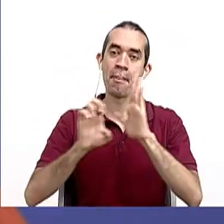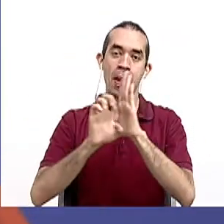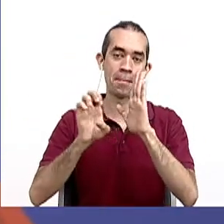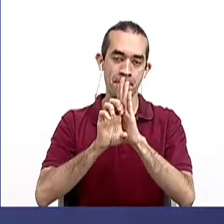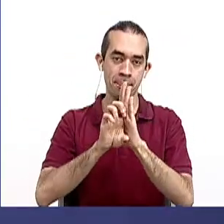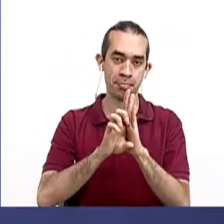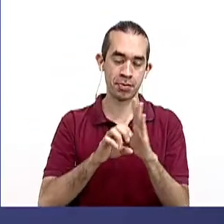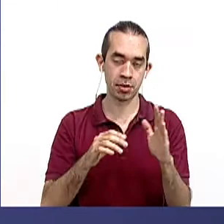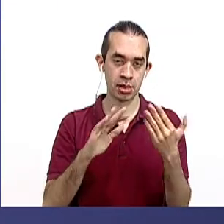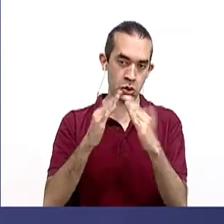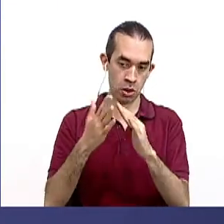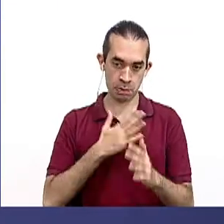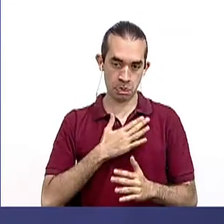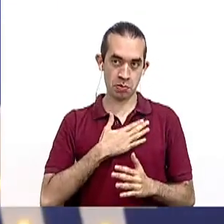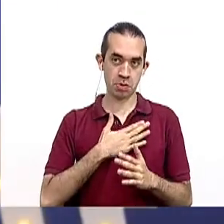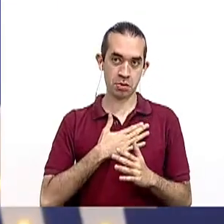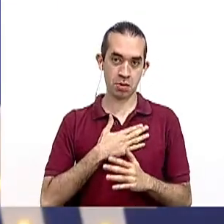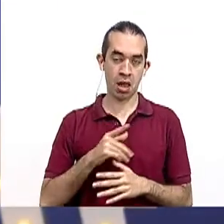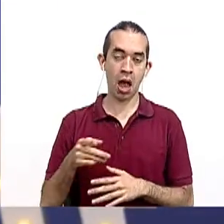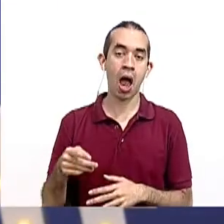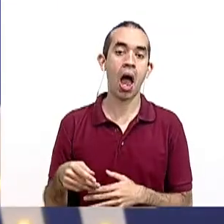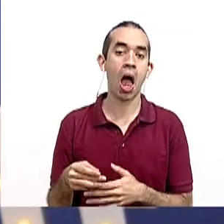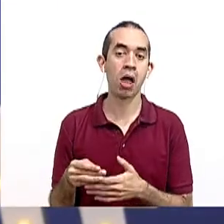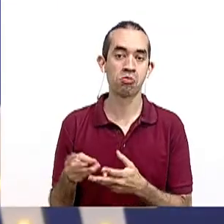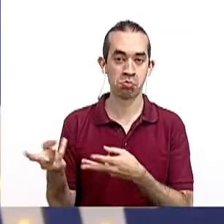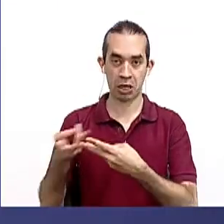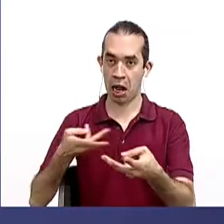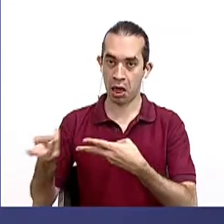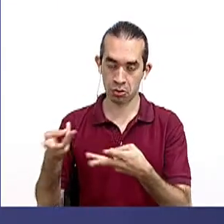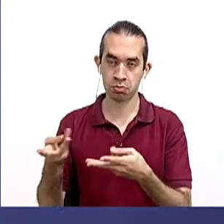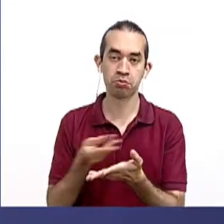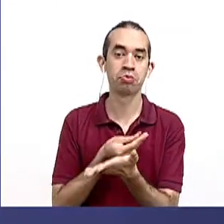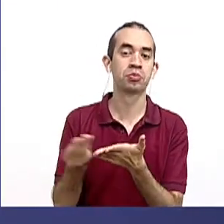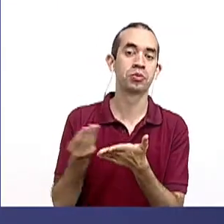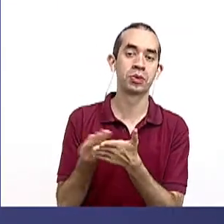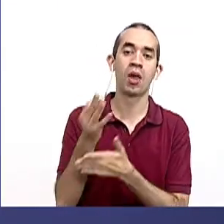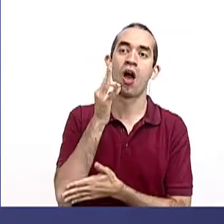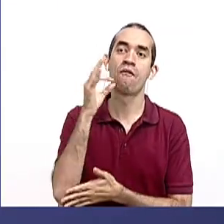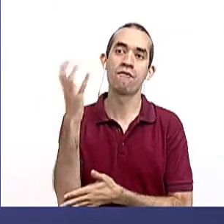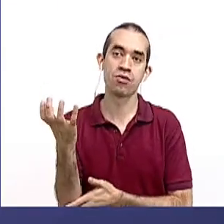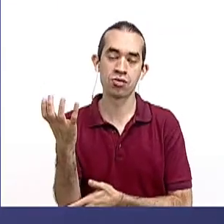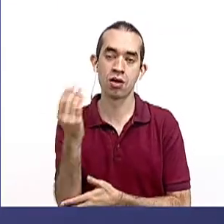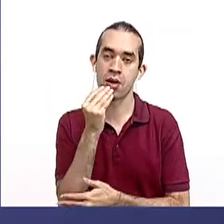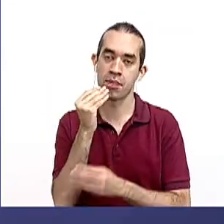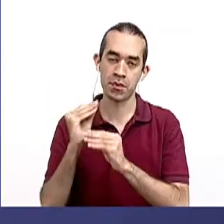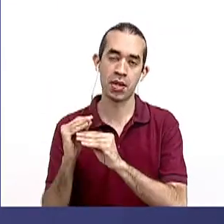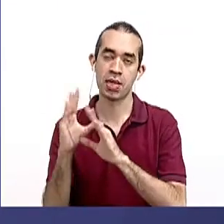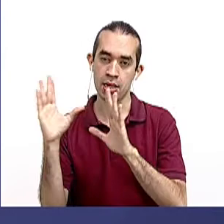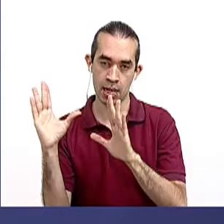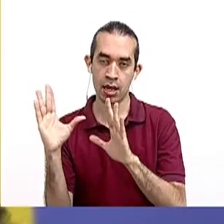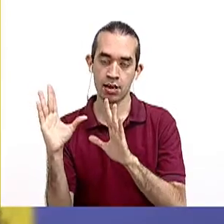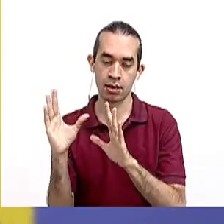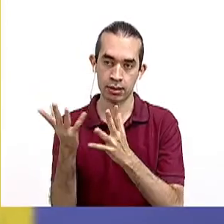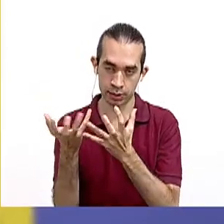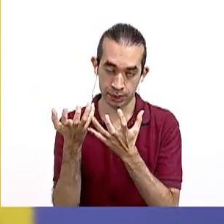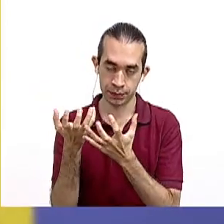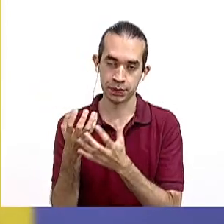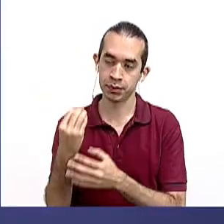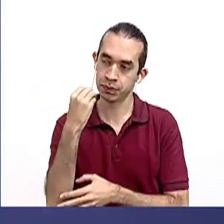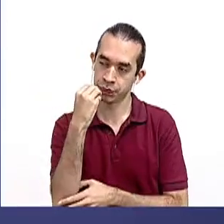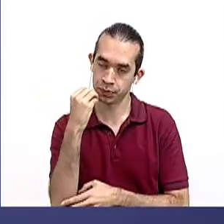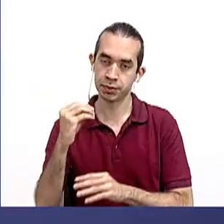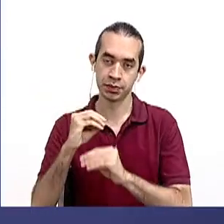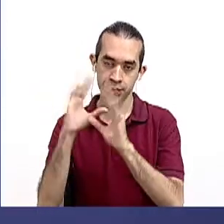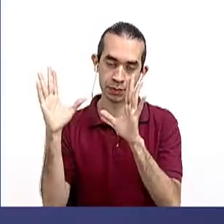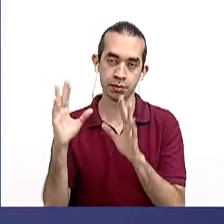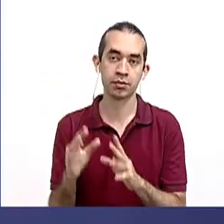my town, there is a market. Usually we buy fruit to eat for breakfast in the morning. But